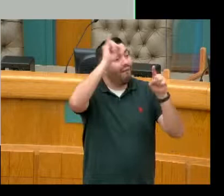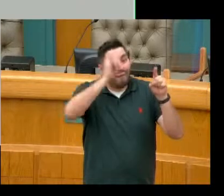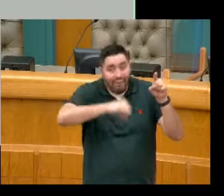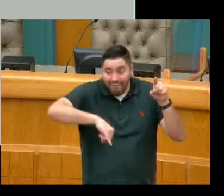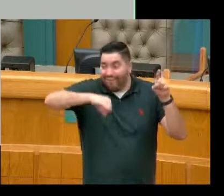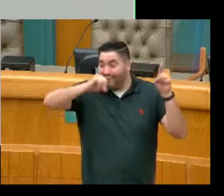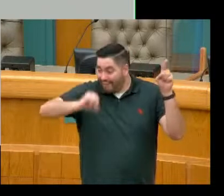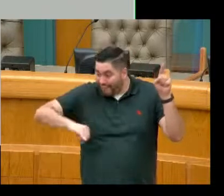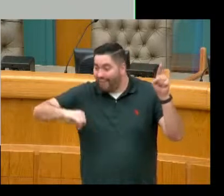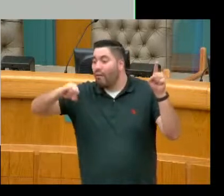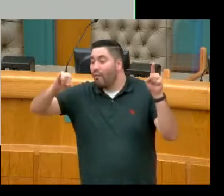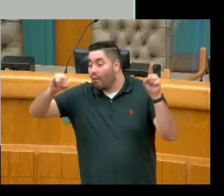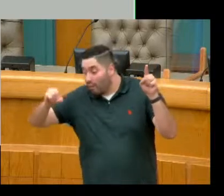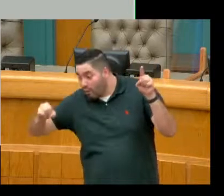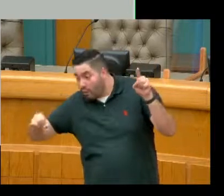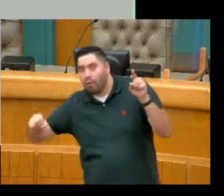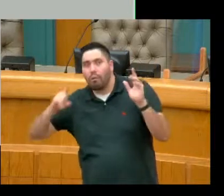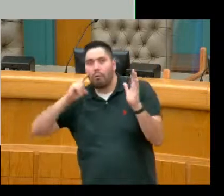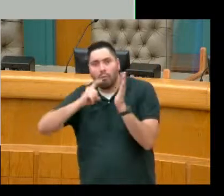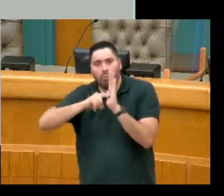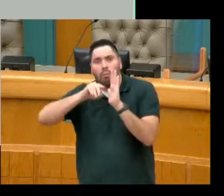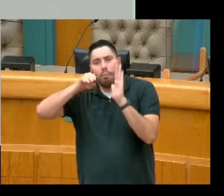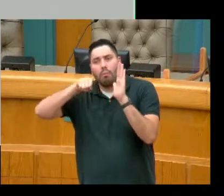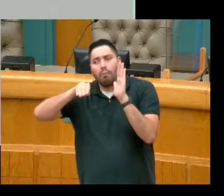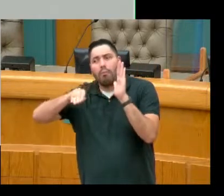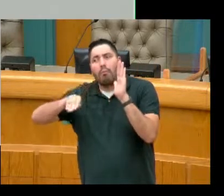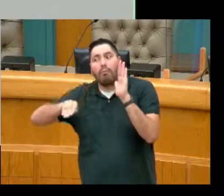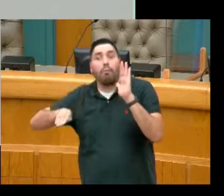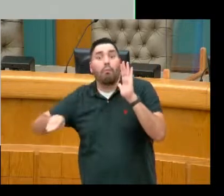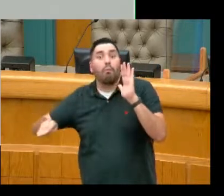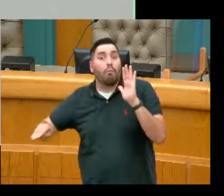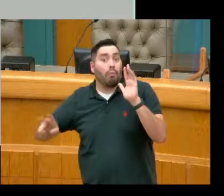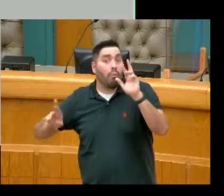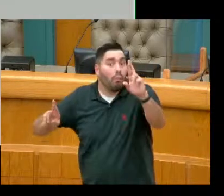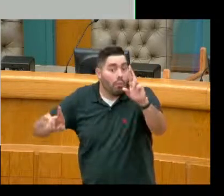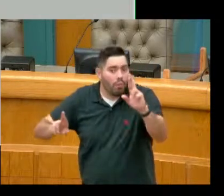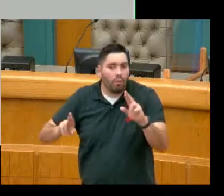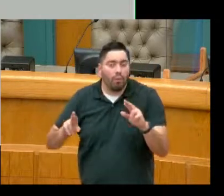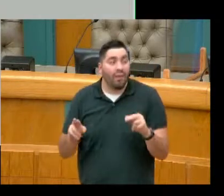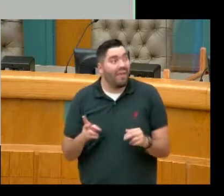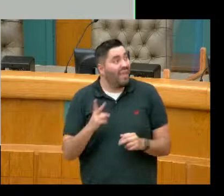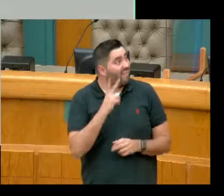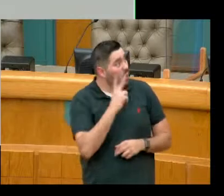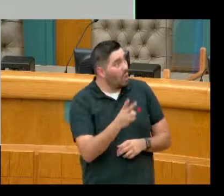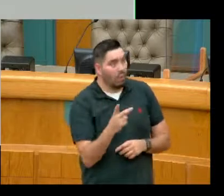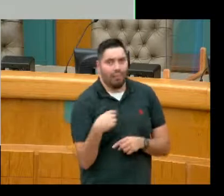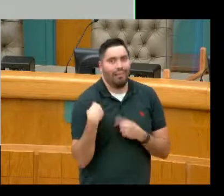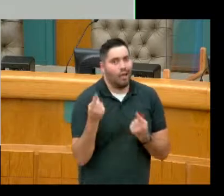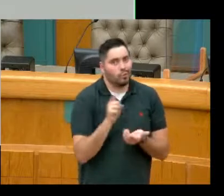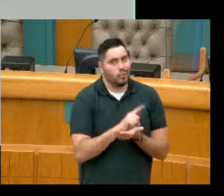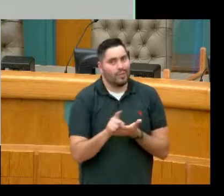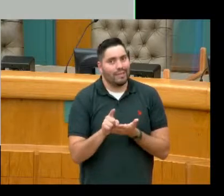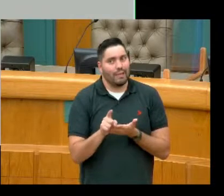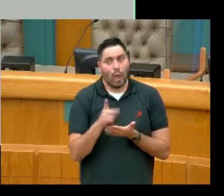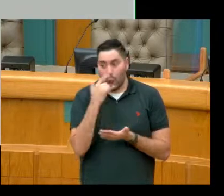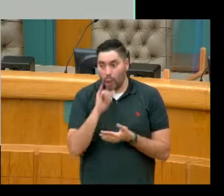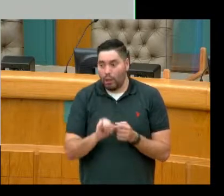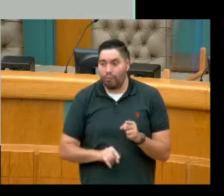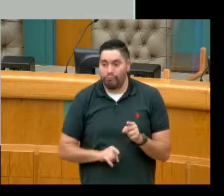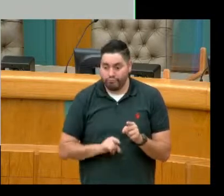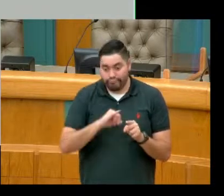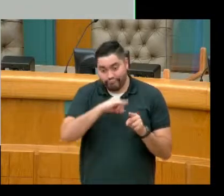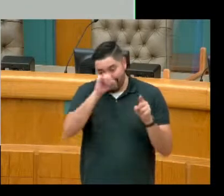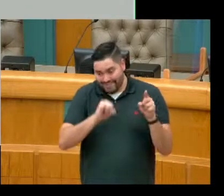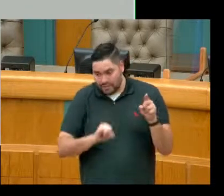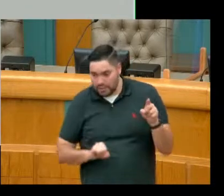the past week to week and a half. So what I did was I provided a longer term view here than 2 weeks. This is a 4-week view. The